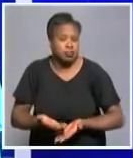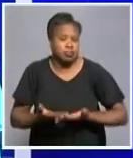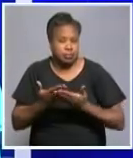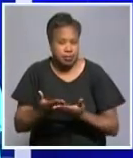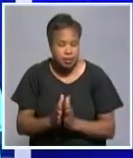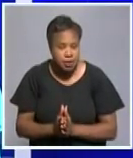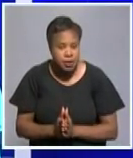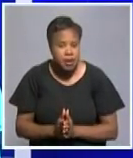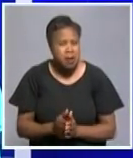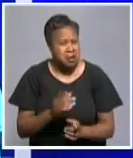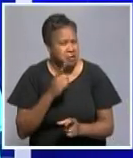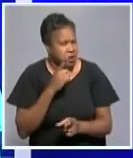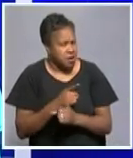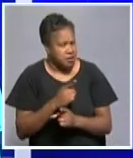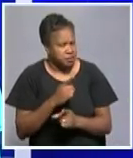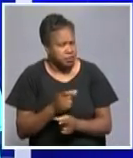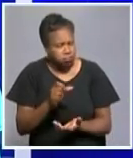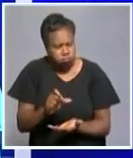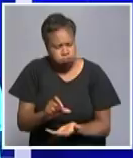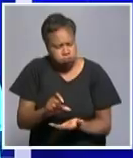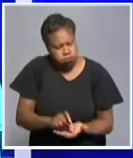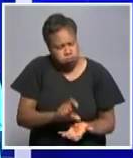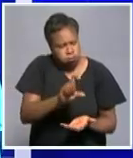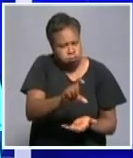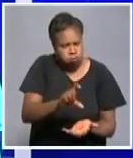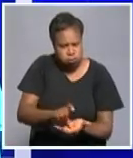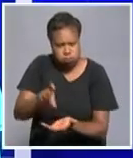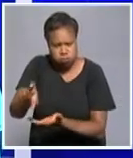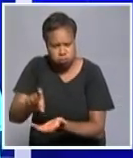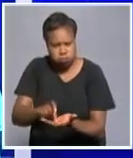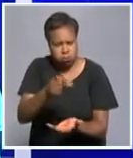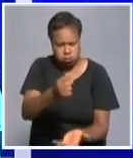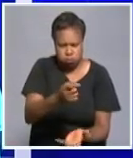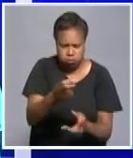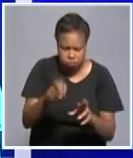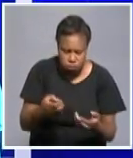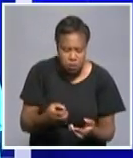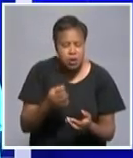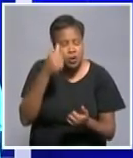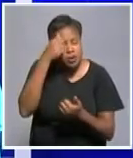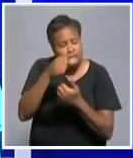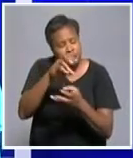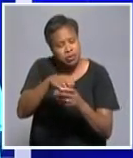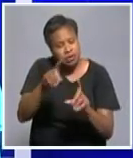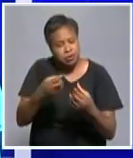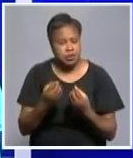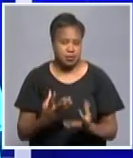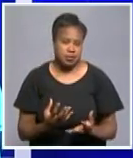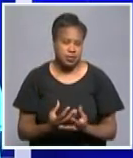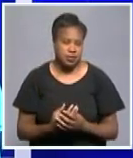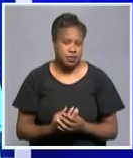When a government is allocating resources, one has to take many things into account. One is